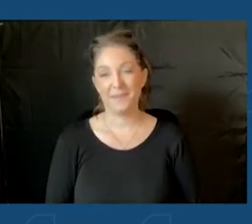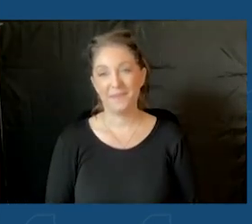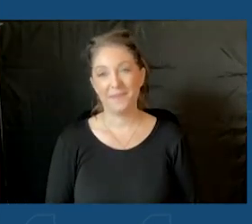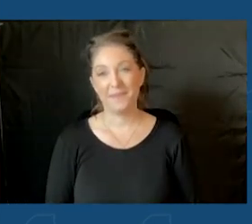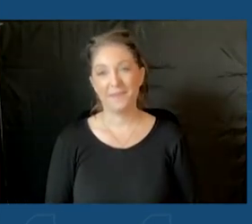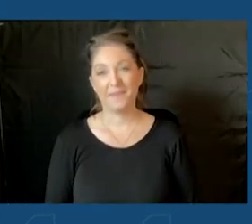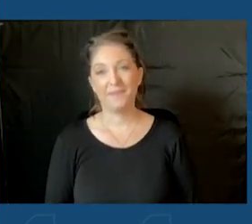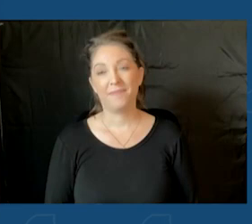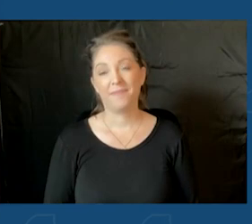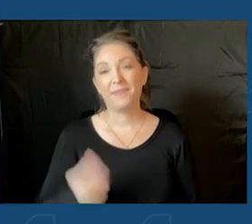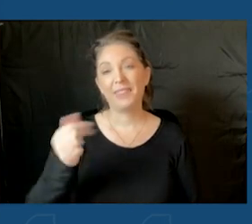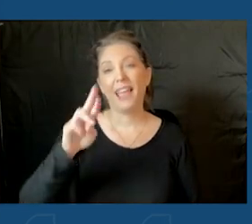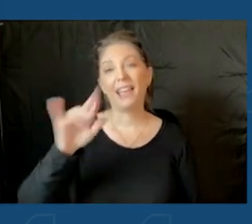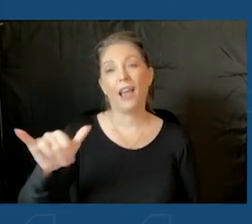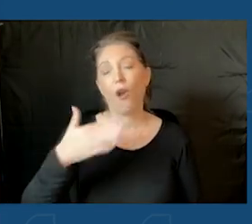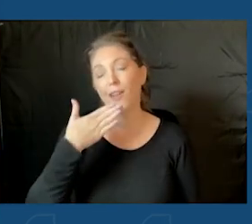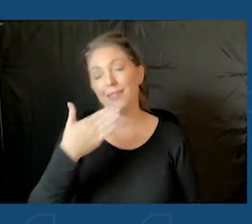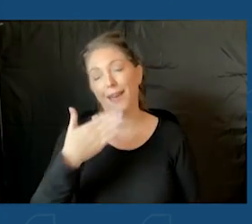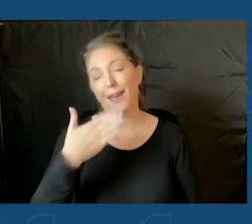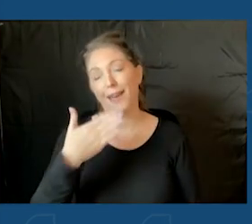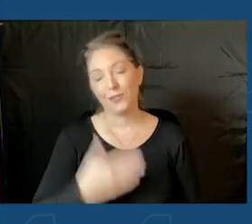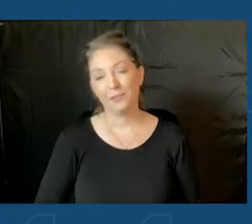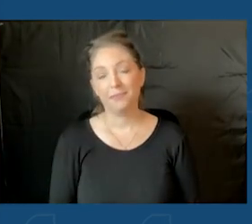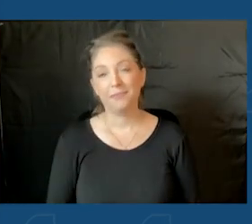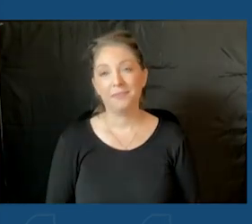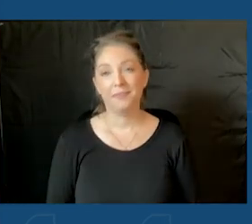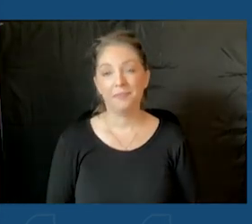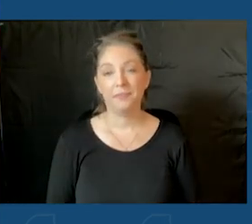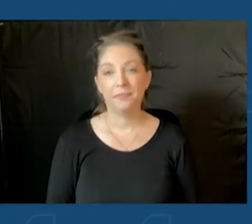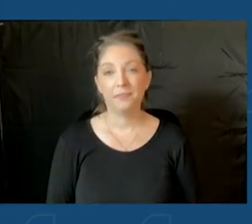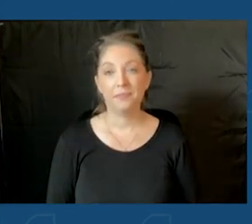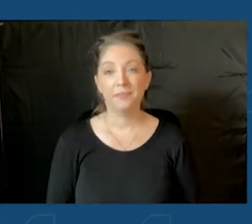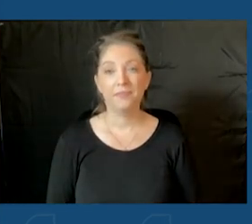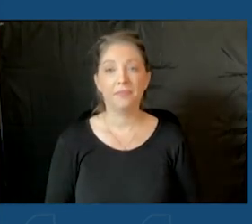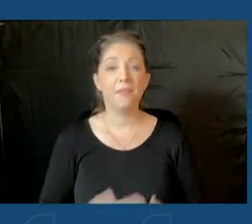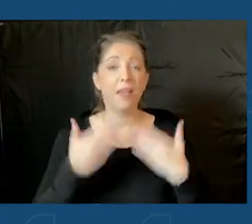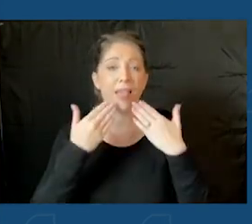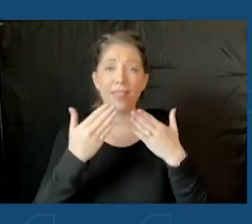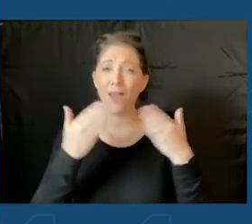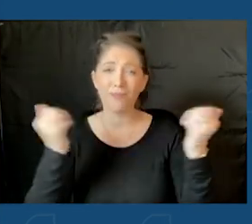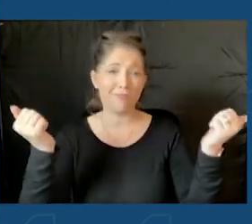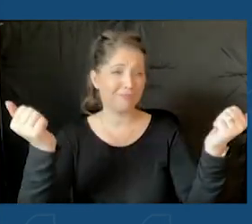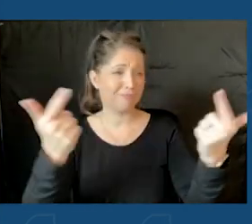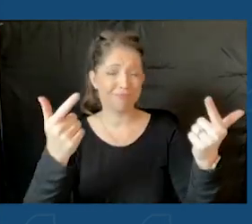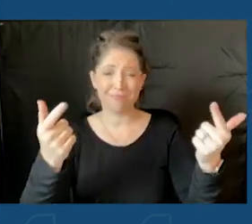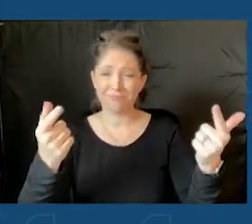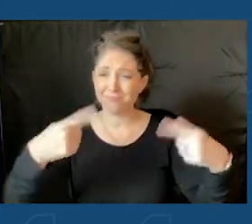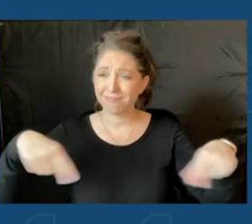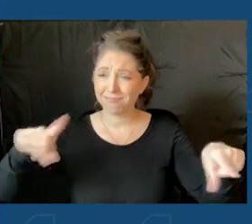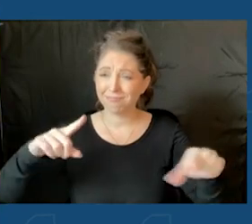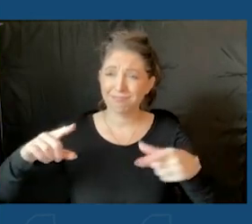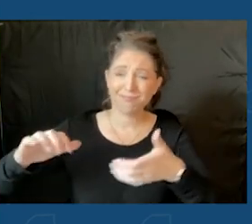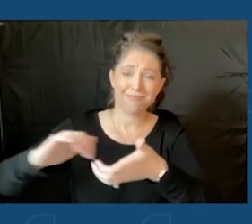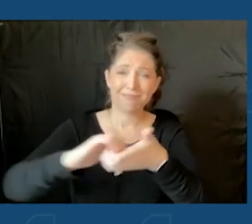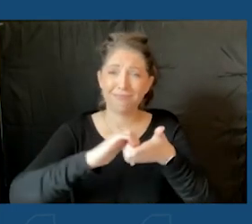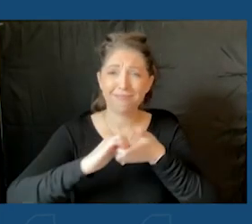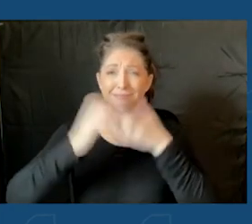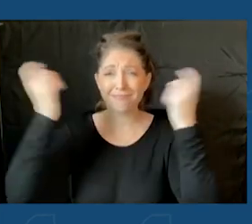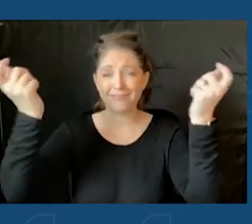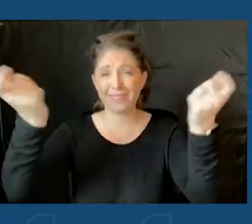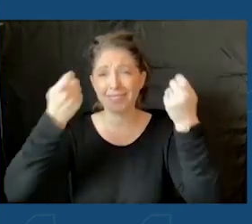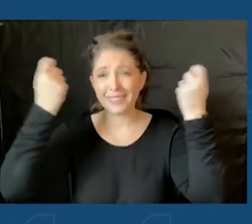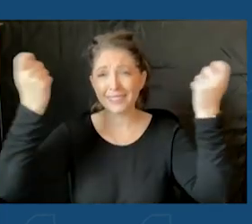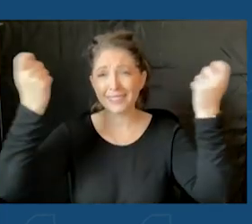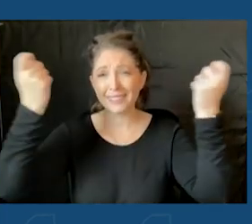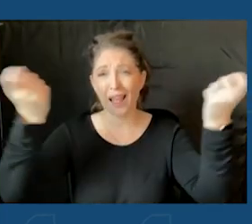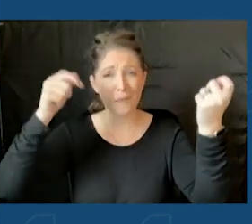Gary, thank you very much. And thank you all for coming together and celebrating a triumphant moment.